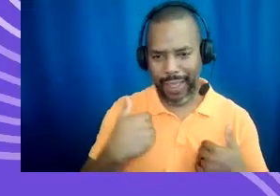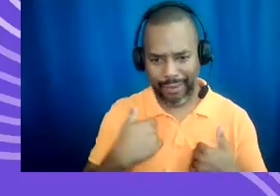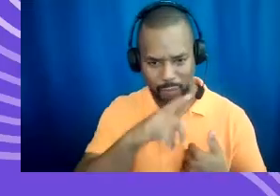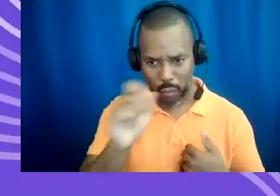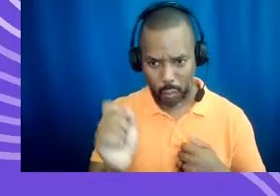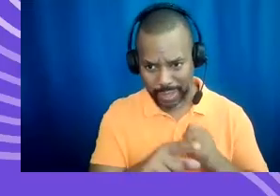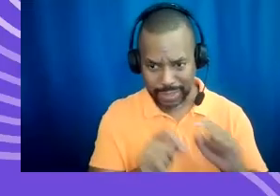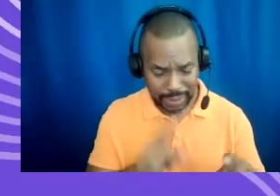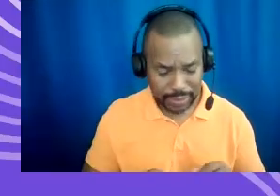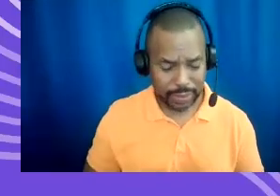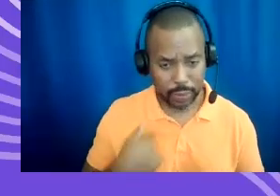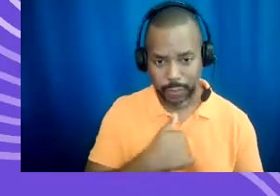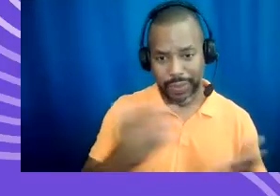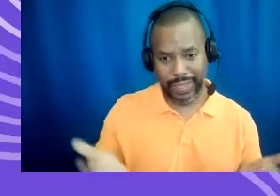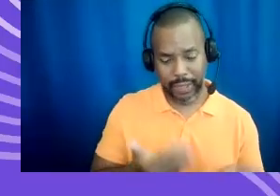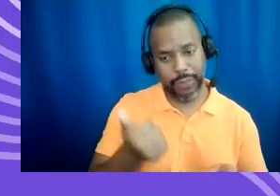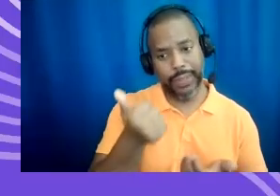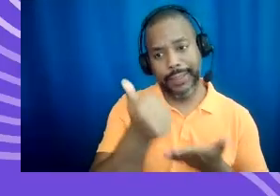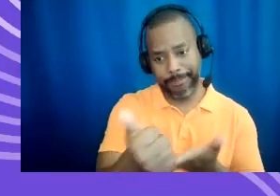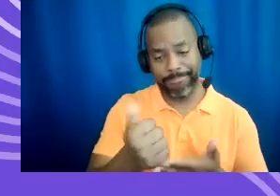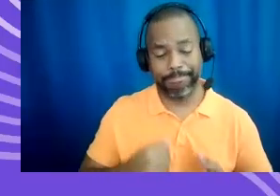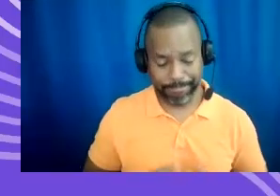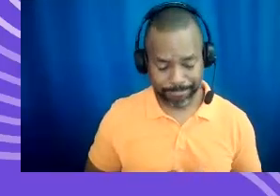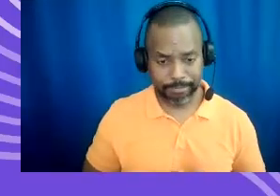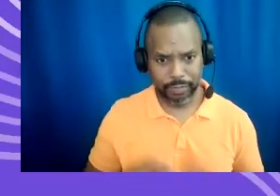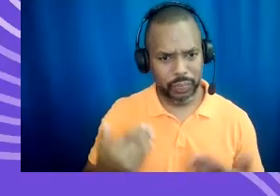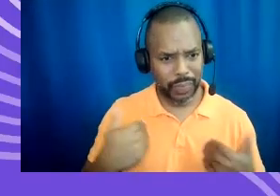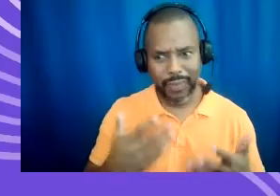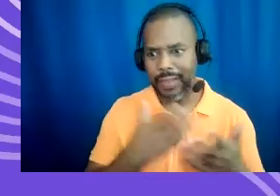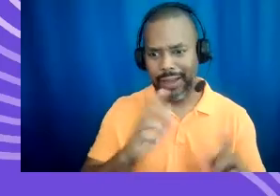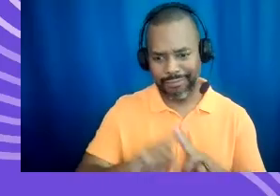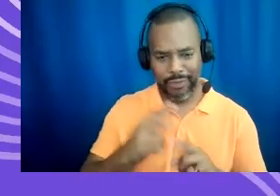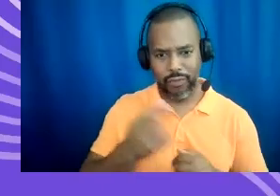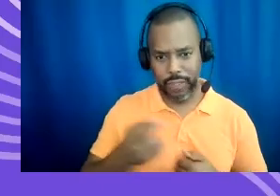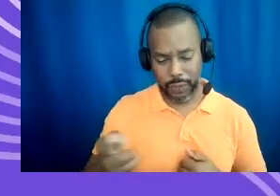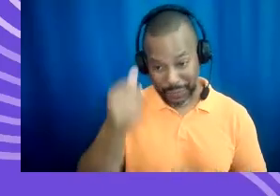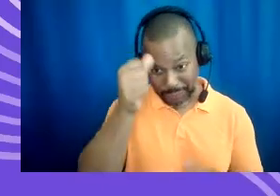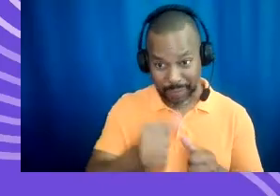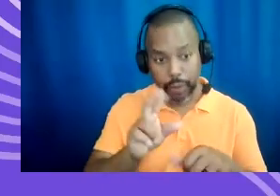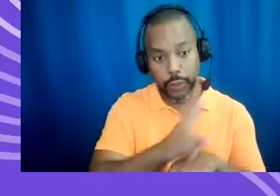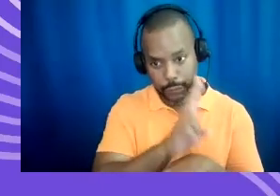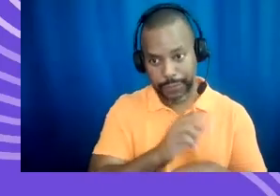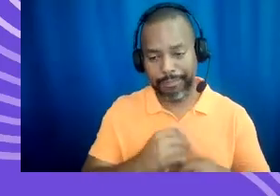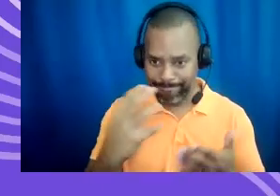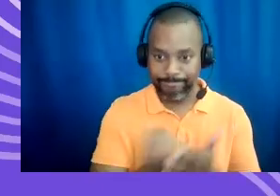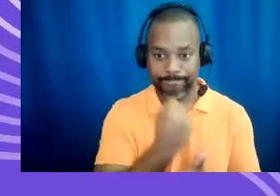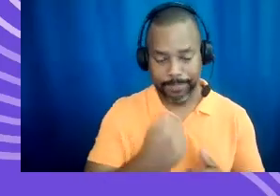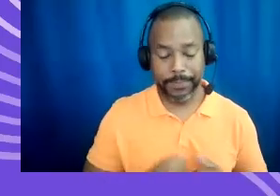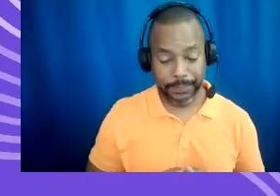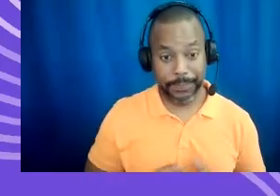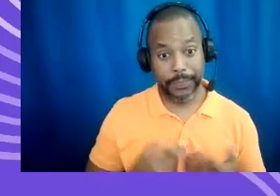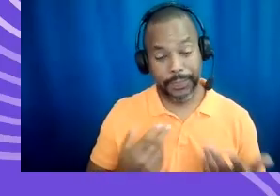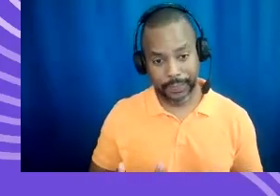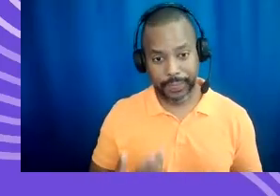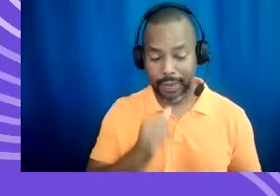to assist you. Again, you have a wealth of resources. Just remember to use them. If you're also, hey, you're not going to